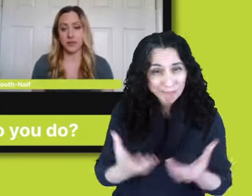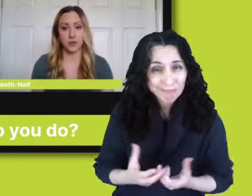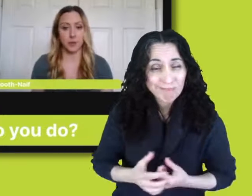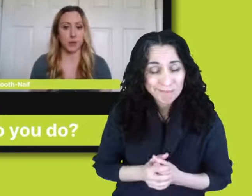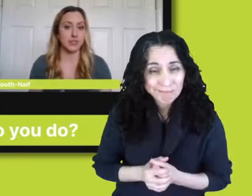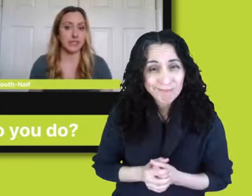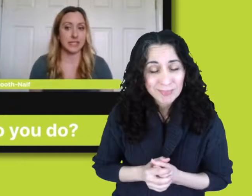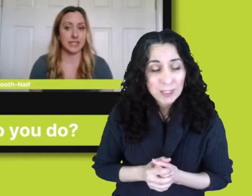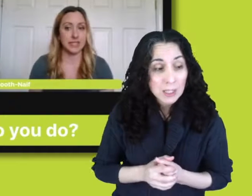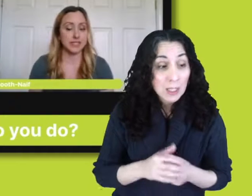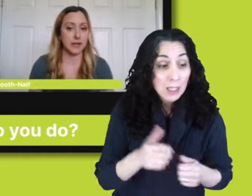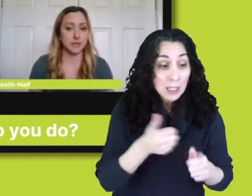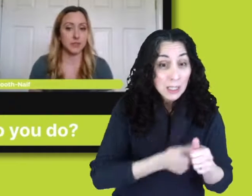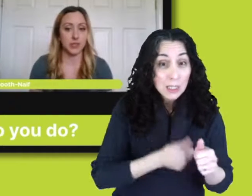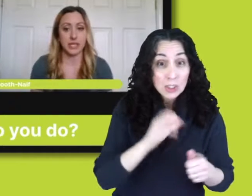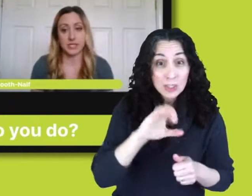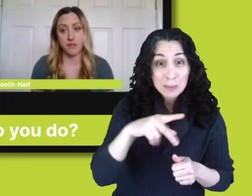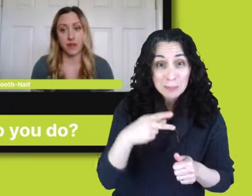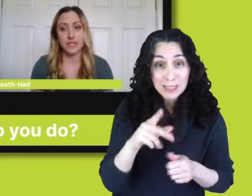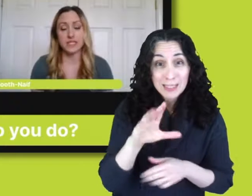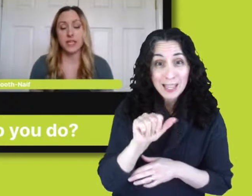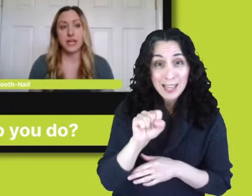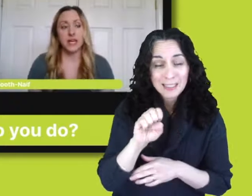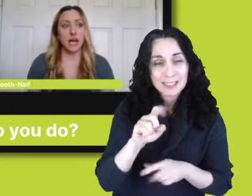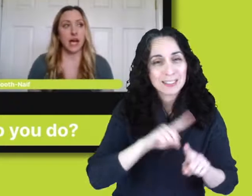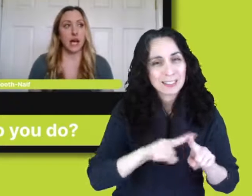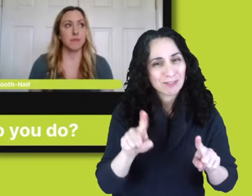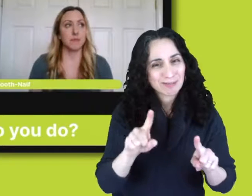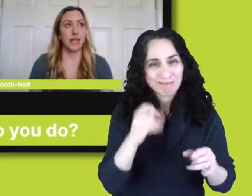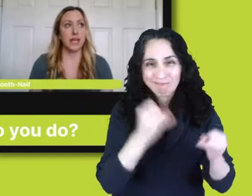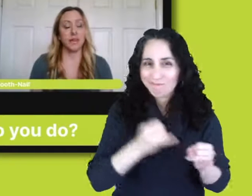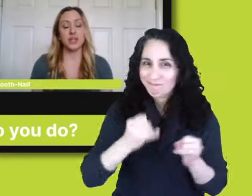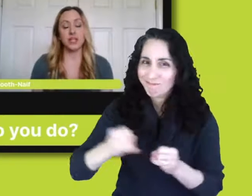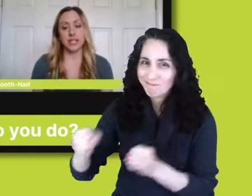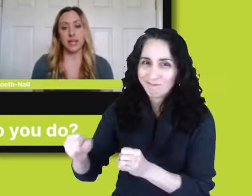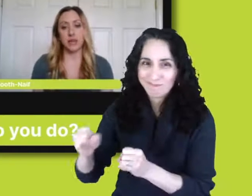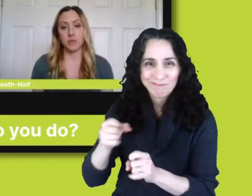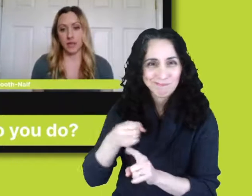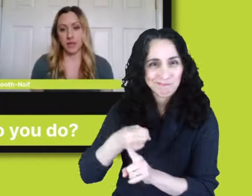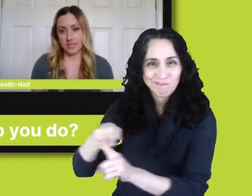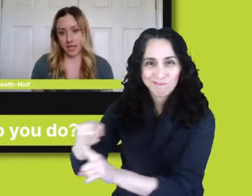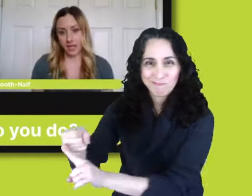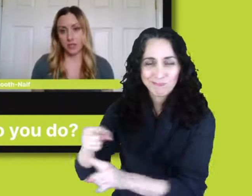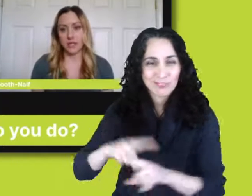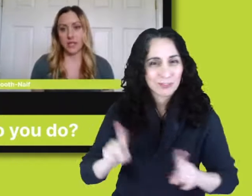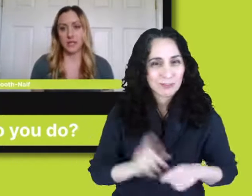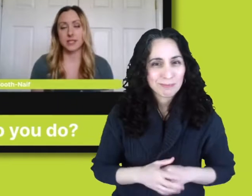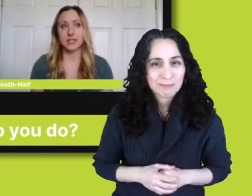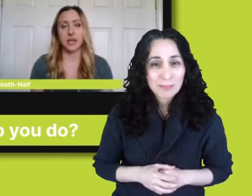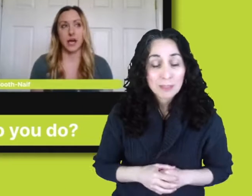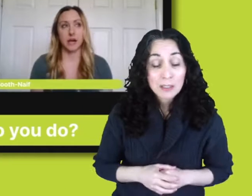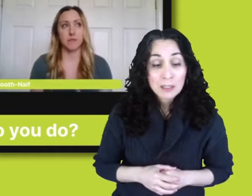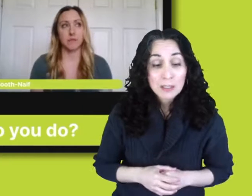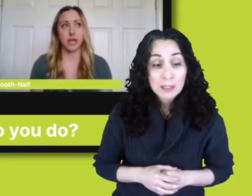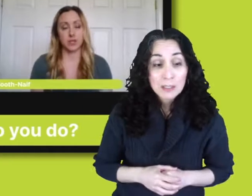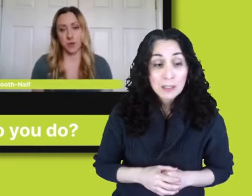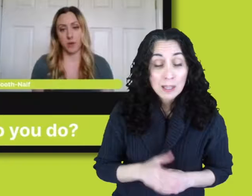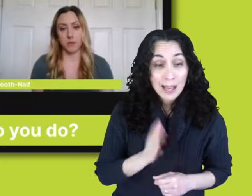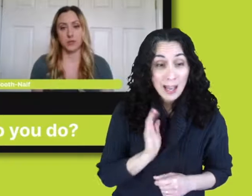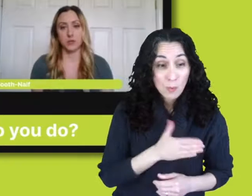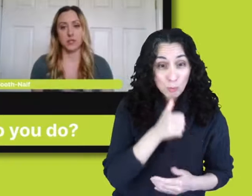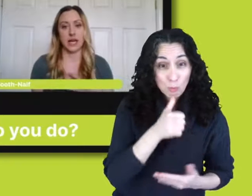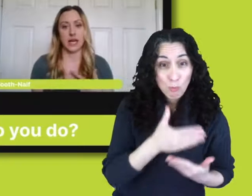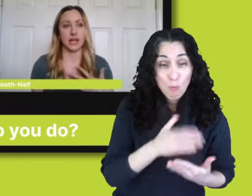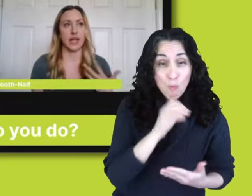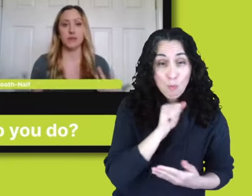every case of cerebral palsy is absolutely different. And after getting Briella's diagnosis at